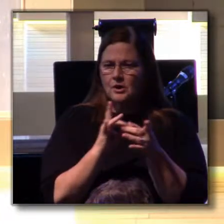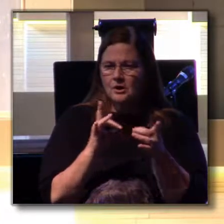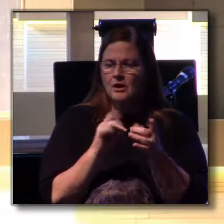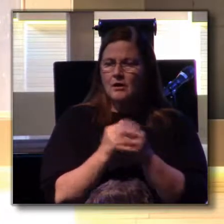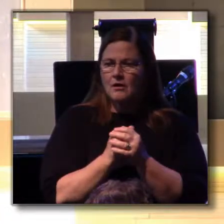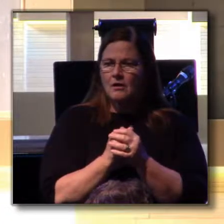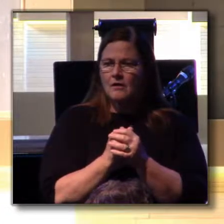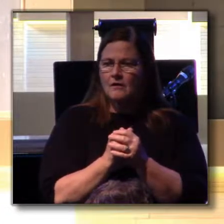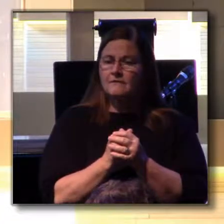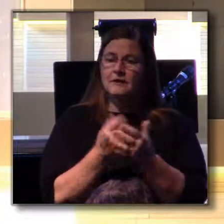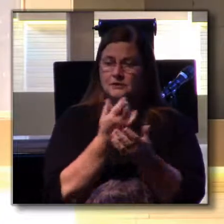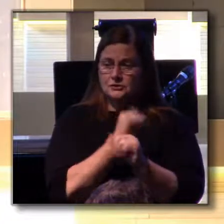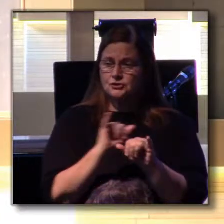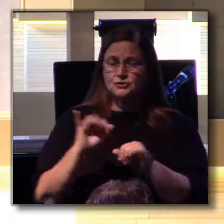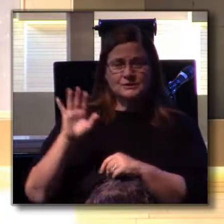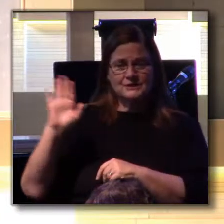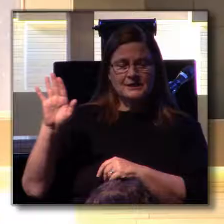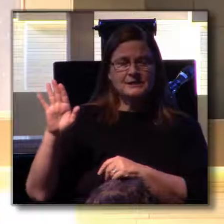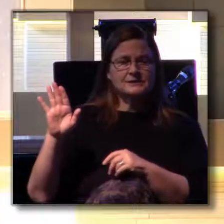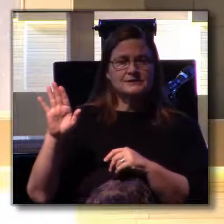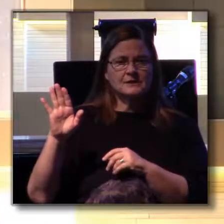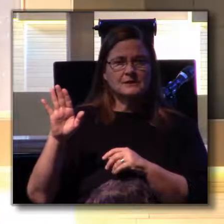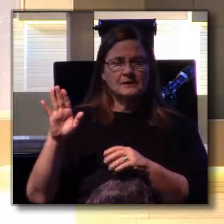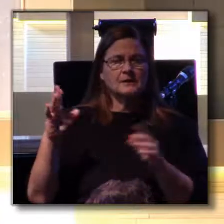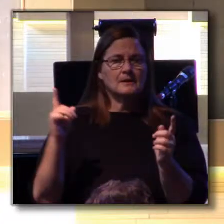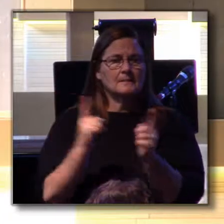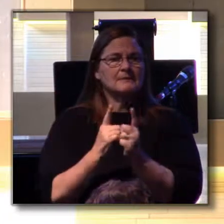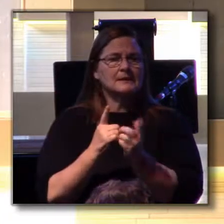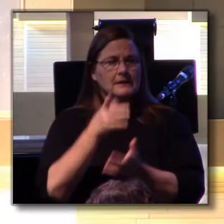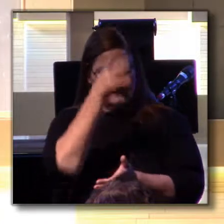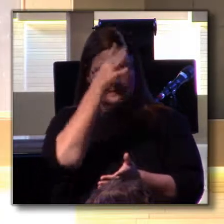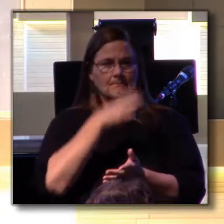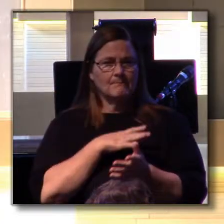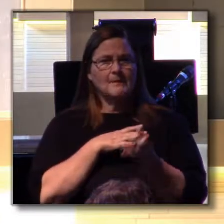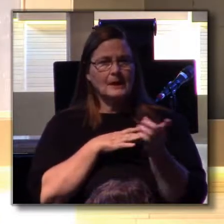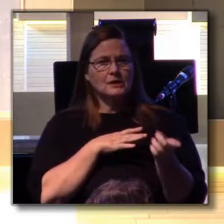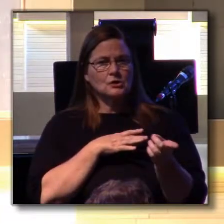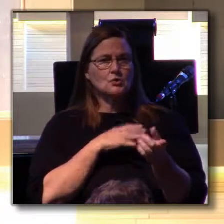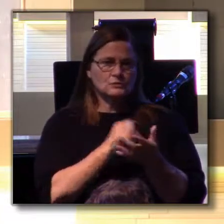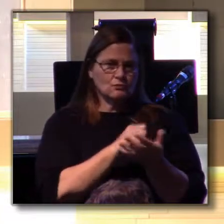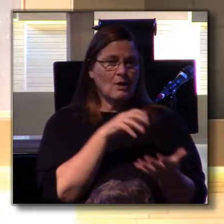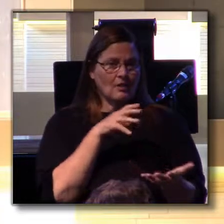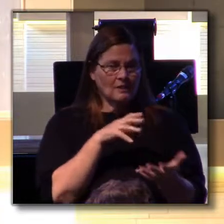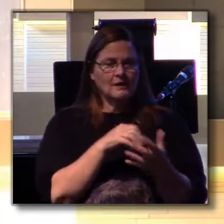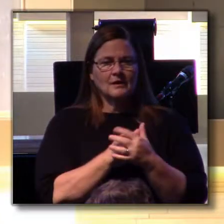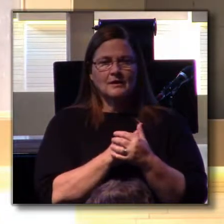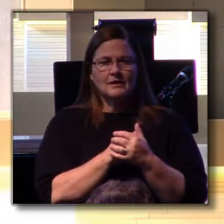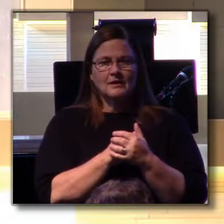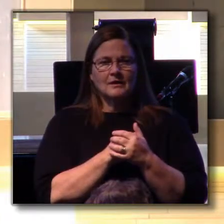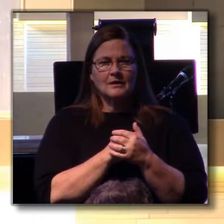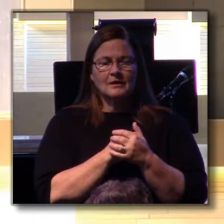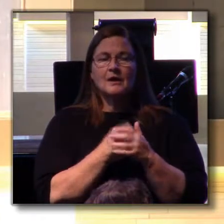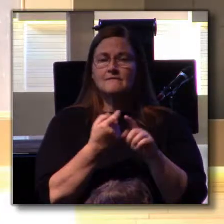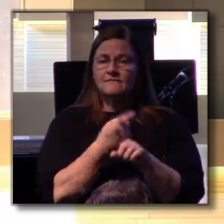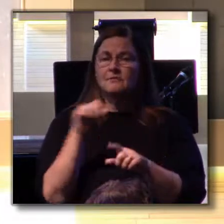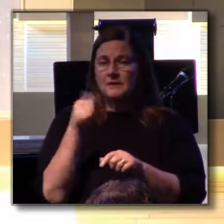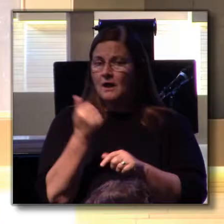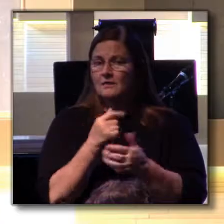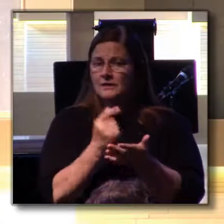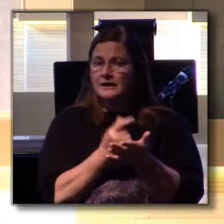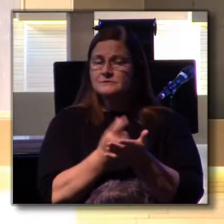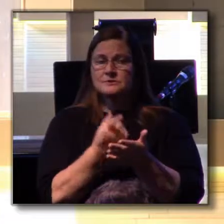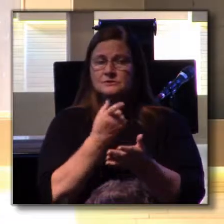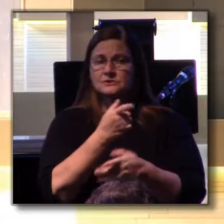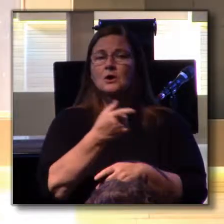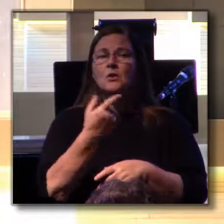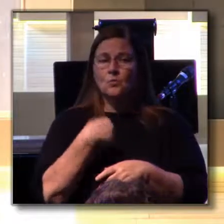Yeshua's engagement with a man who was wealthy. And from the other Gospels, we know that he was not only